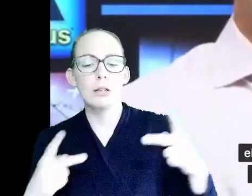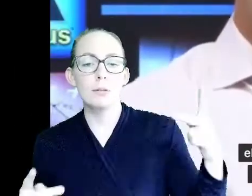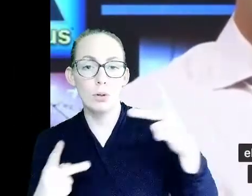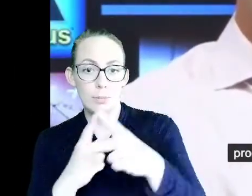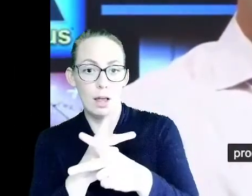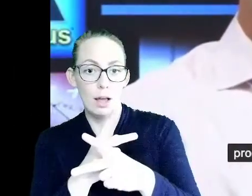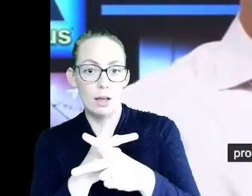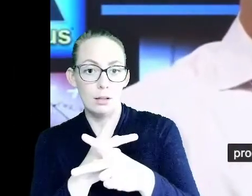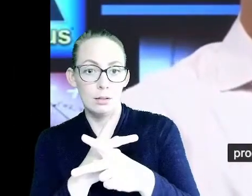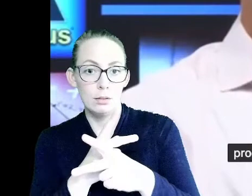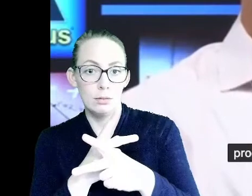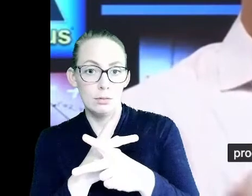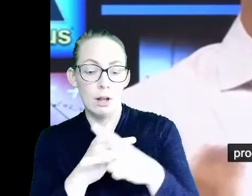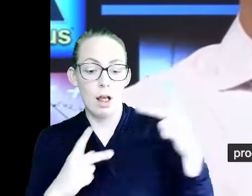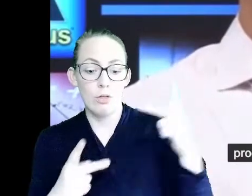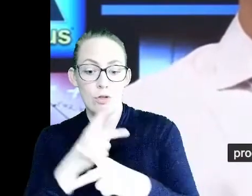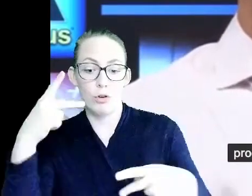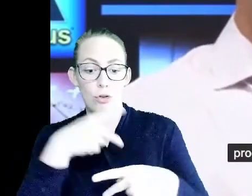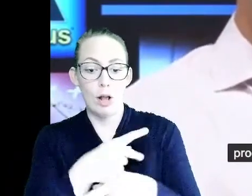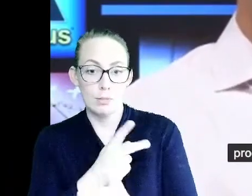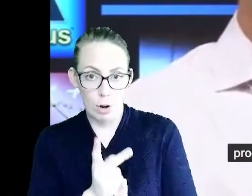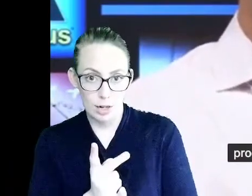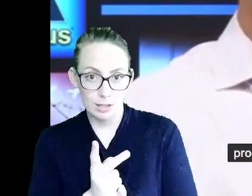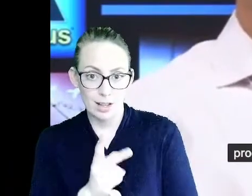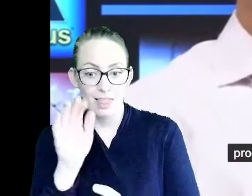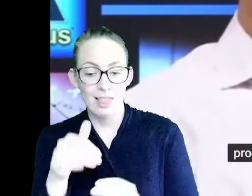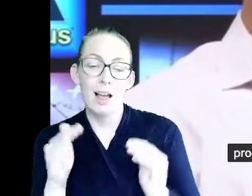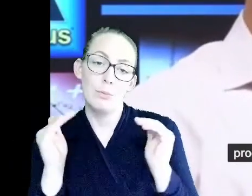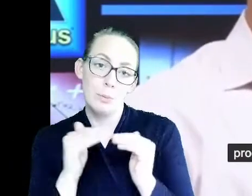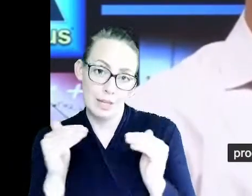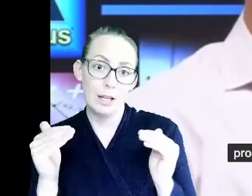because the cross products in a proportion are equal. Thank you.